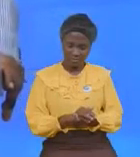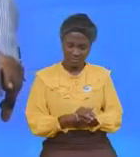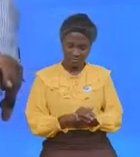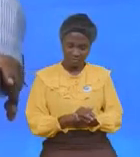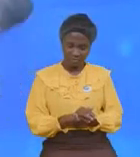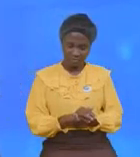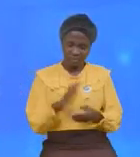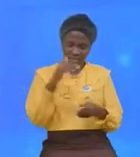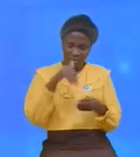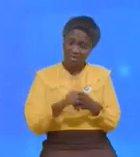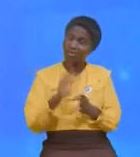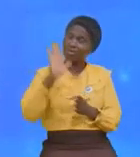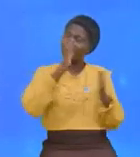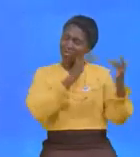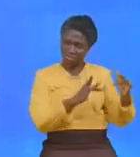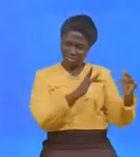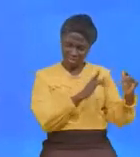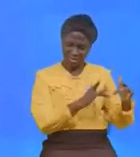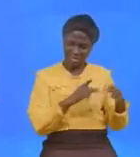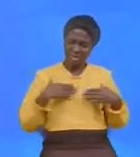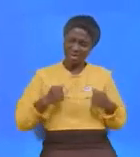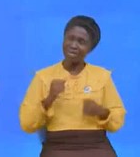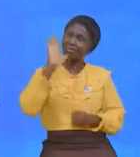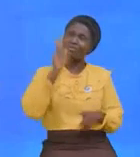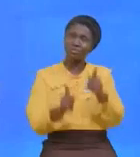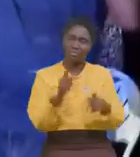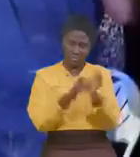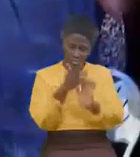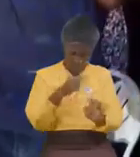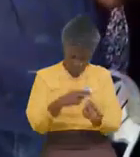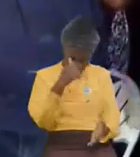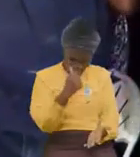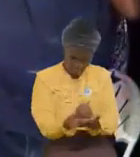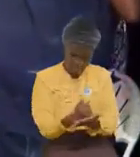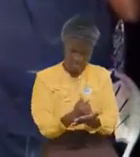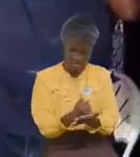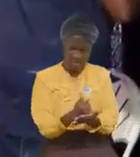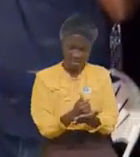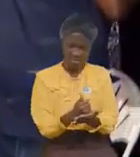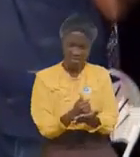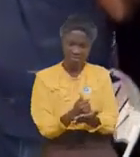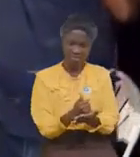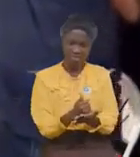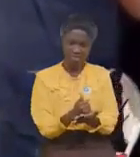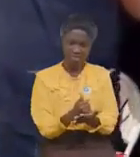In your mercy, heal your people in Jesus' name.